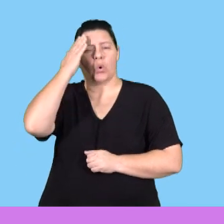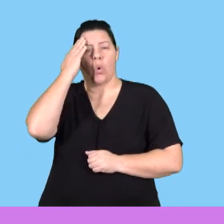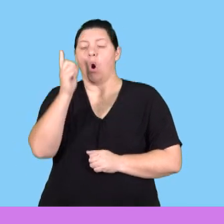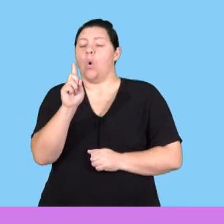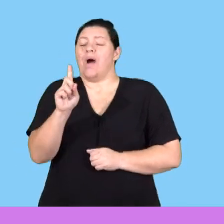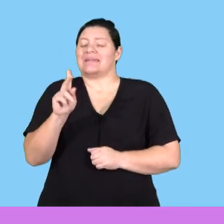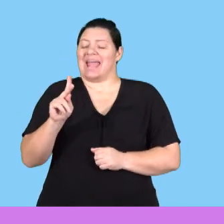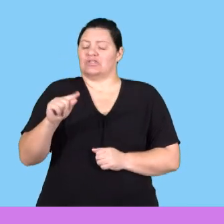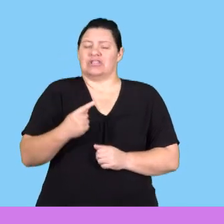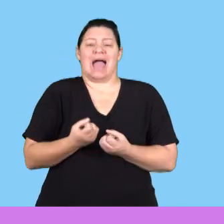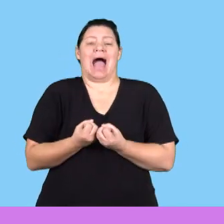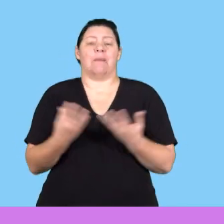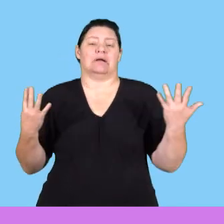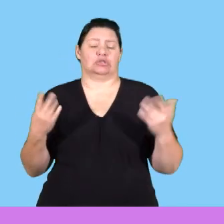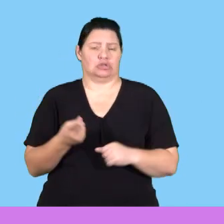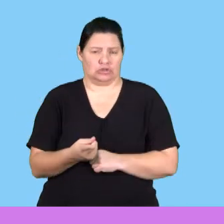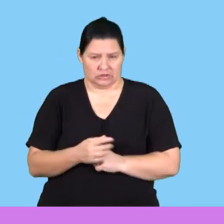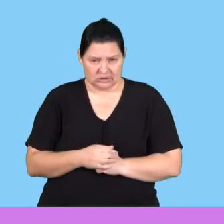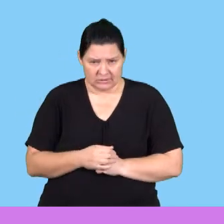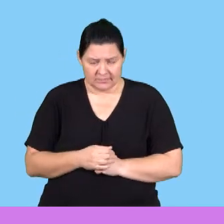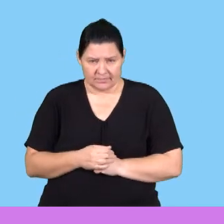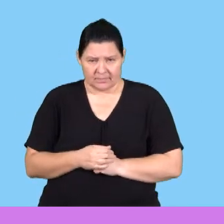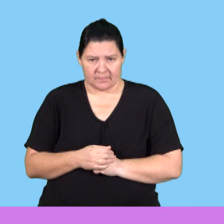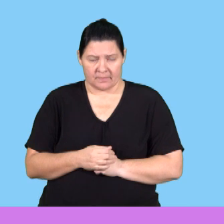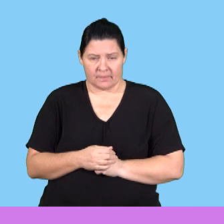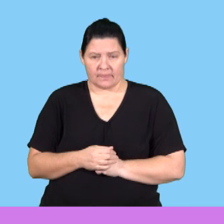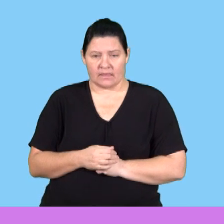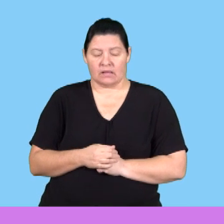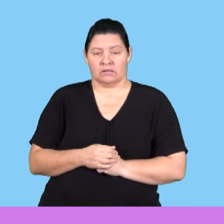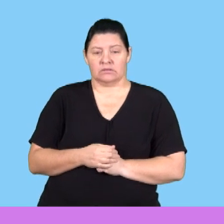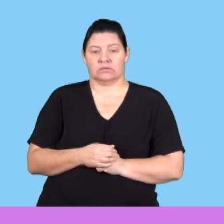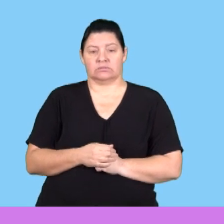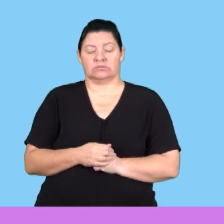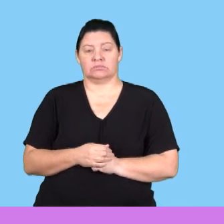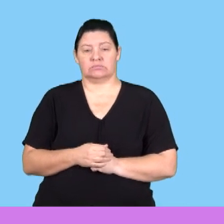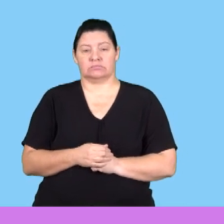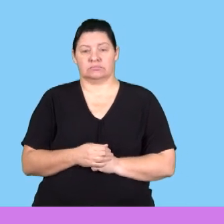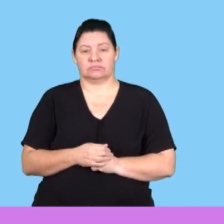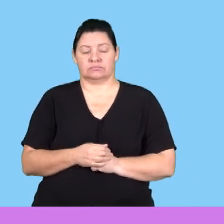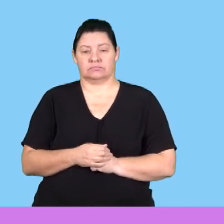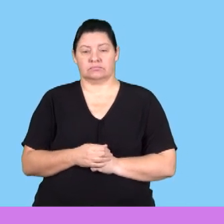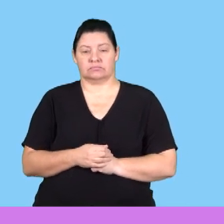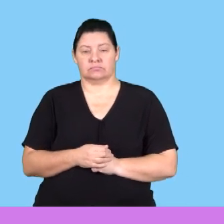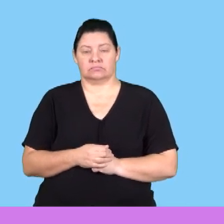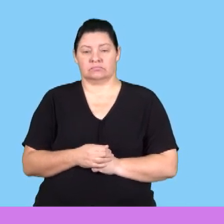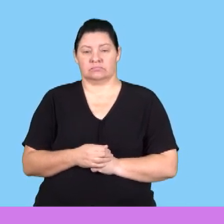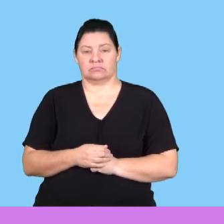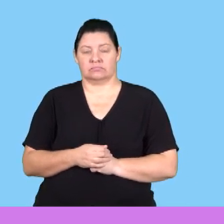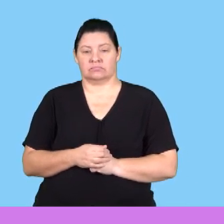we want to know the cost per kilogram. So now it's going to be